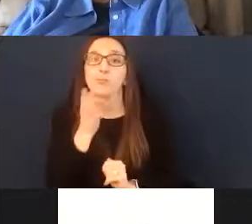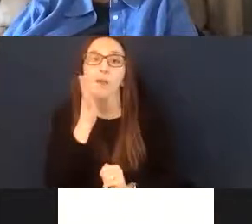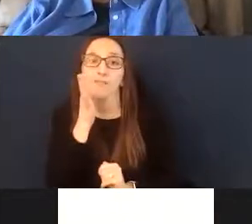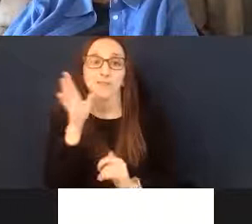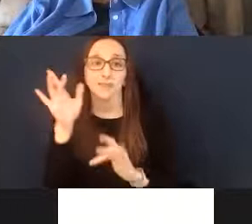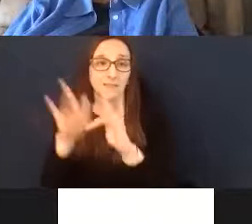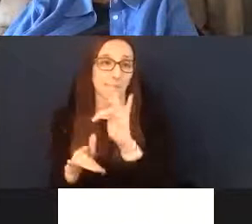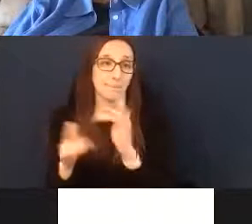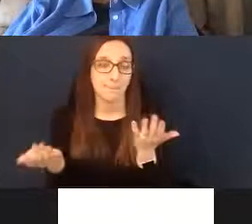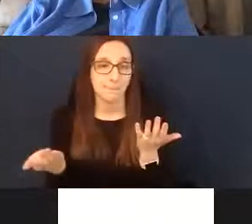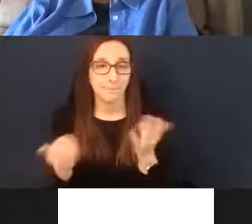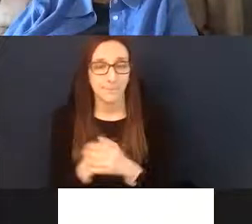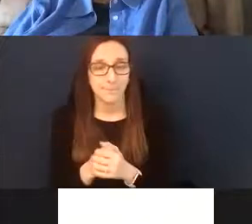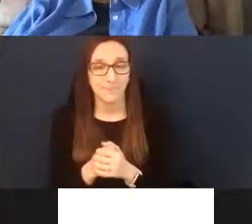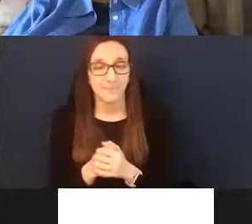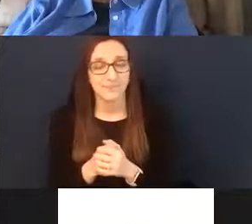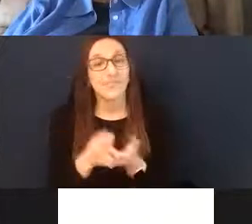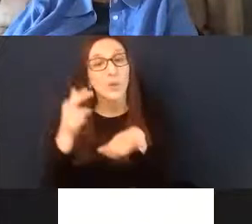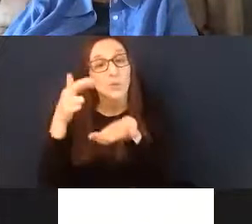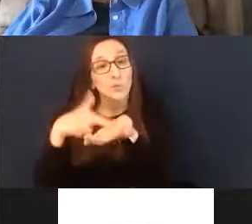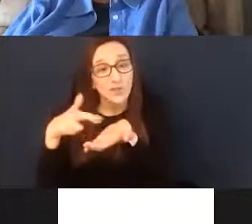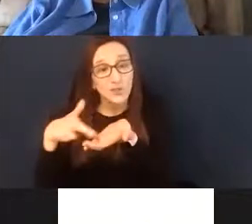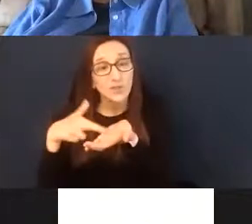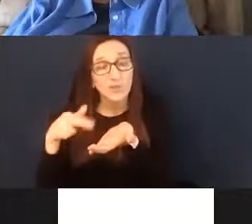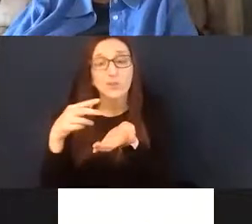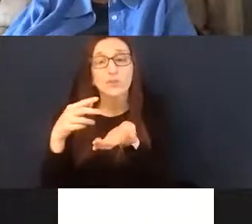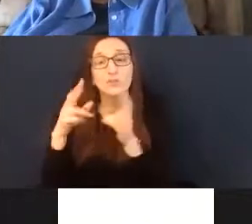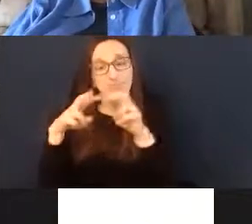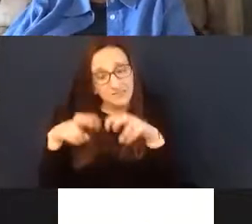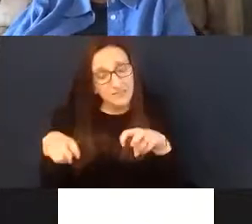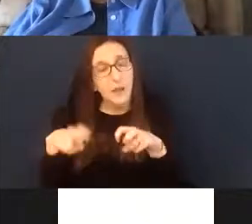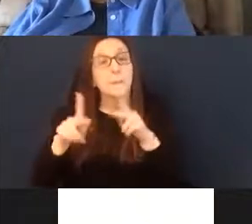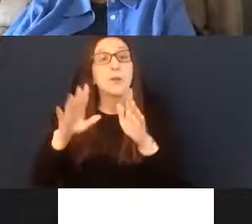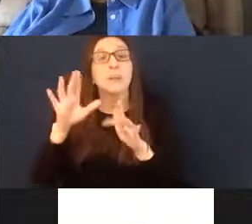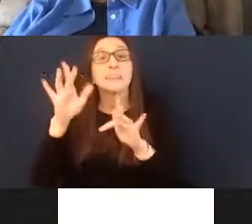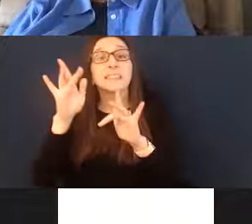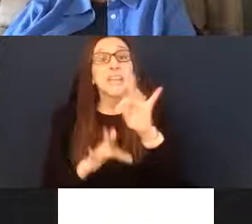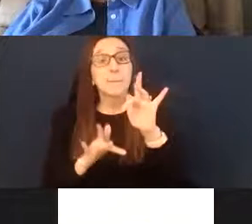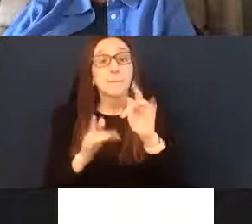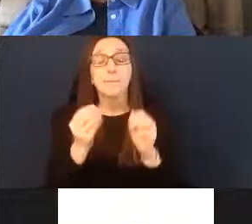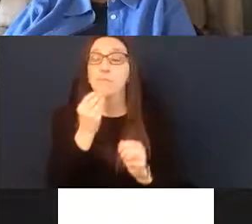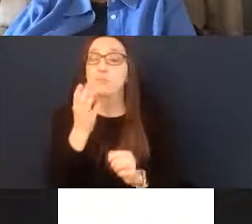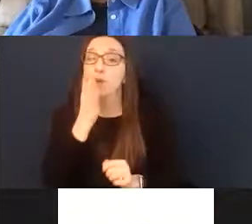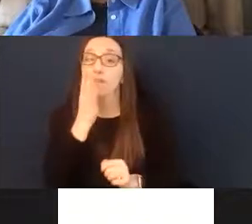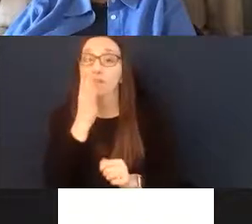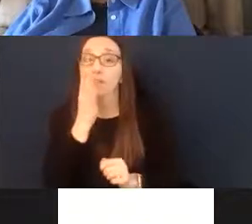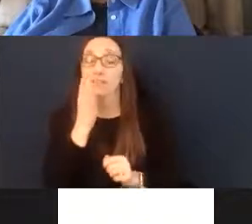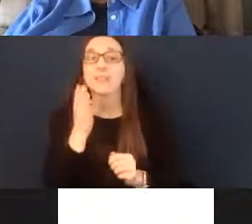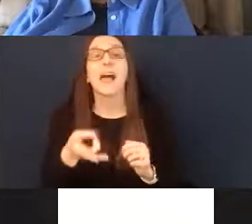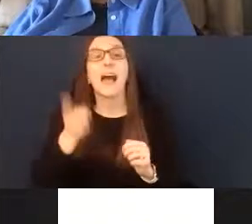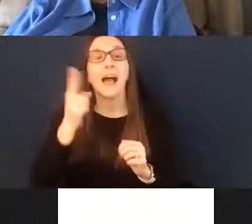fasting. Research has shown people who skip breakfast have a higher risk of